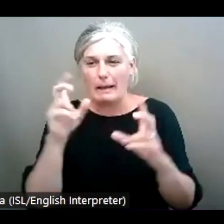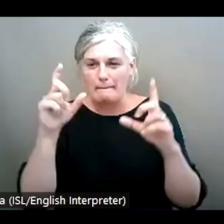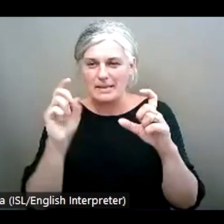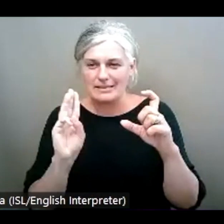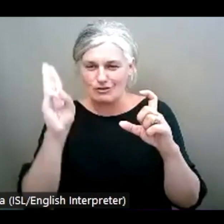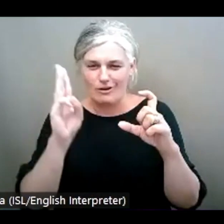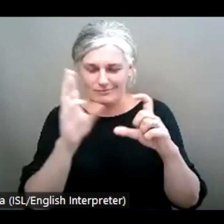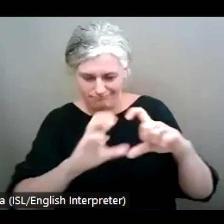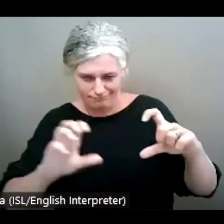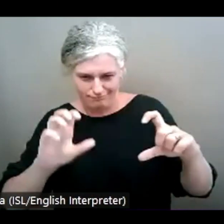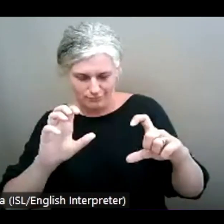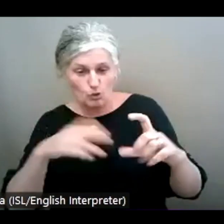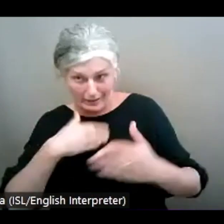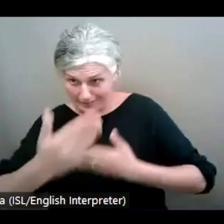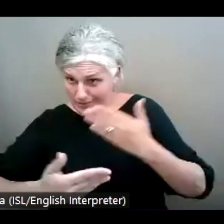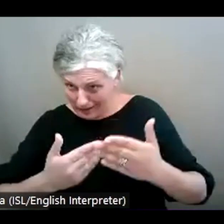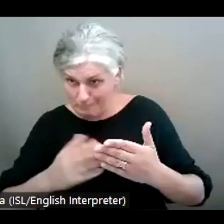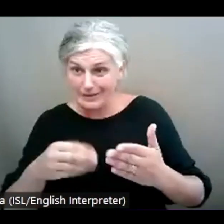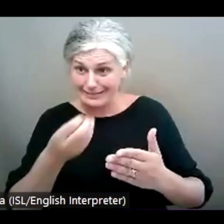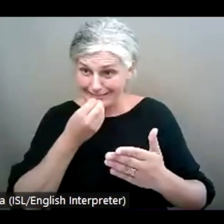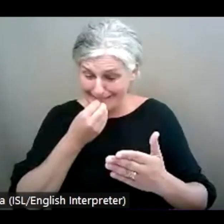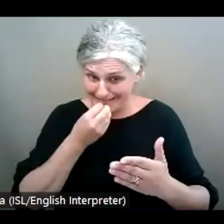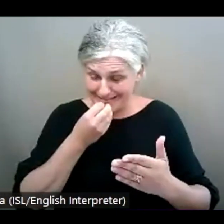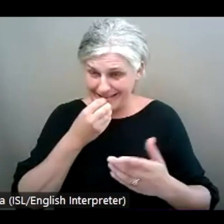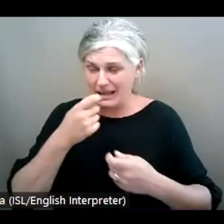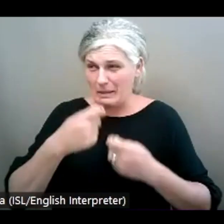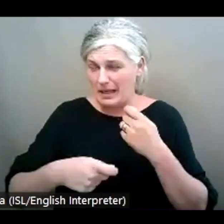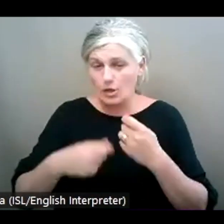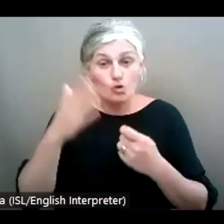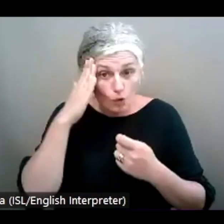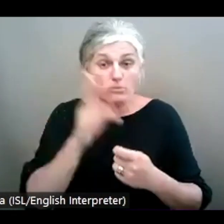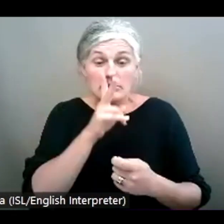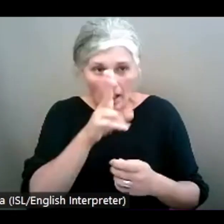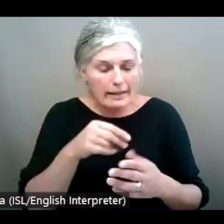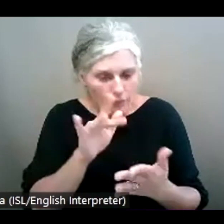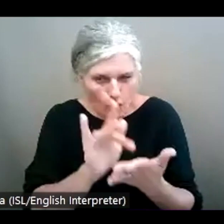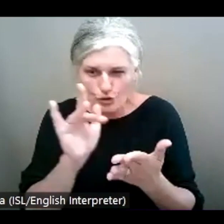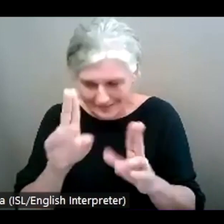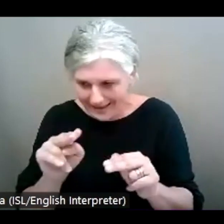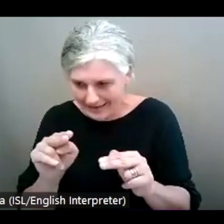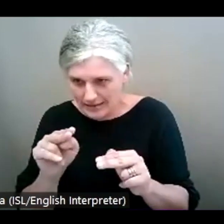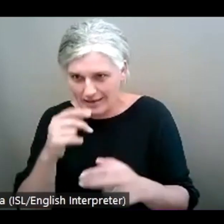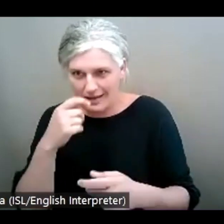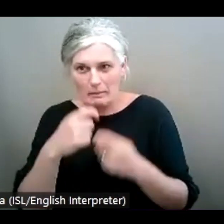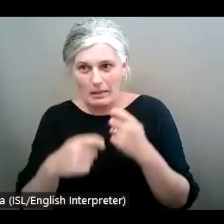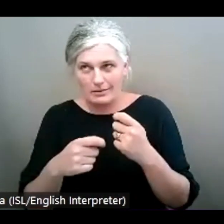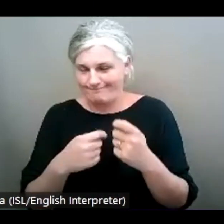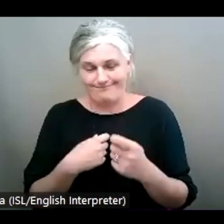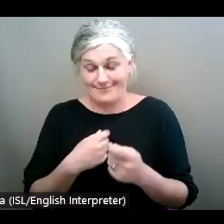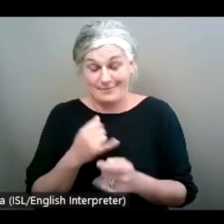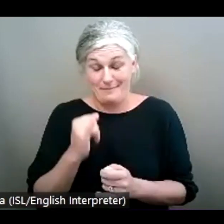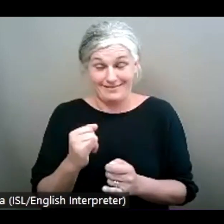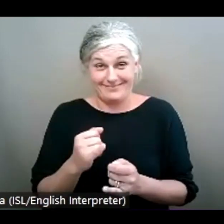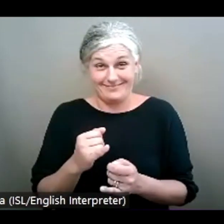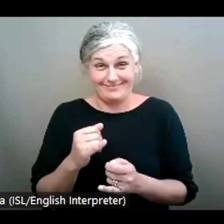it's like that. You can describe it, you can eat it, but you know what it is, you smell it, you can touch it. This is getting very bad. But